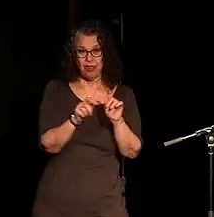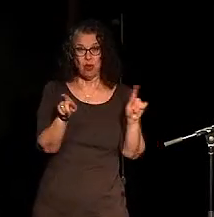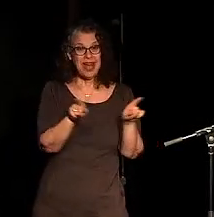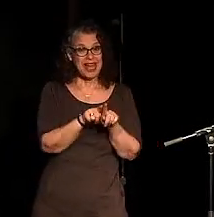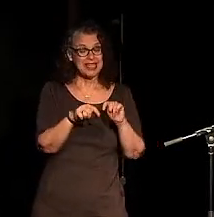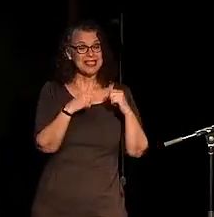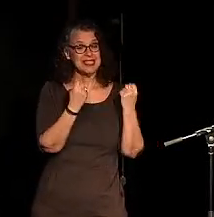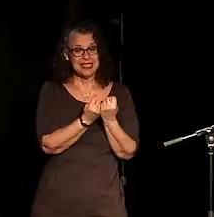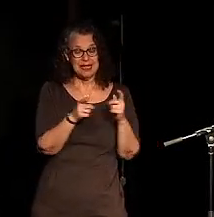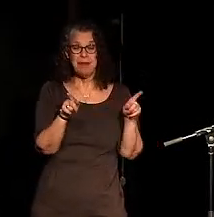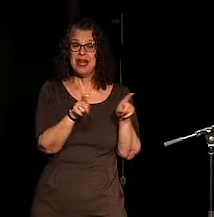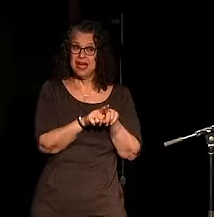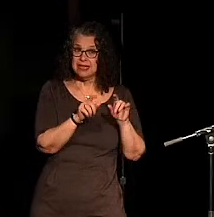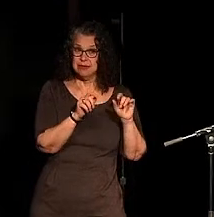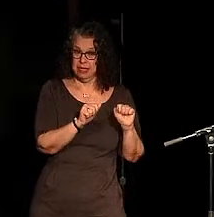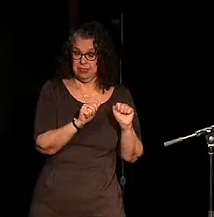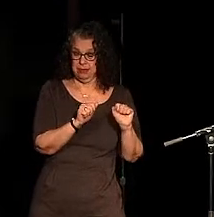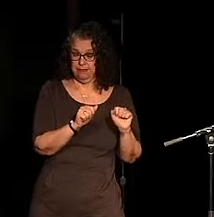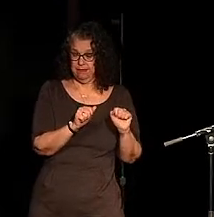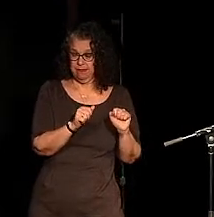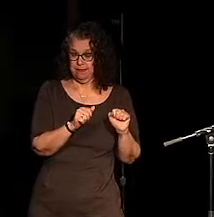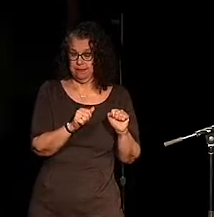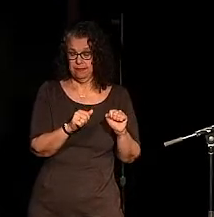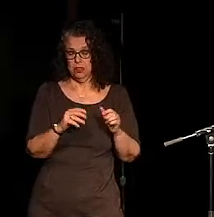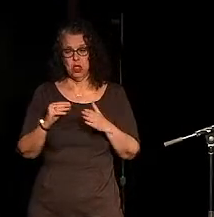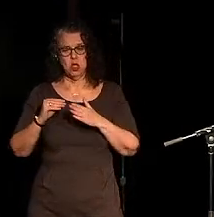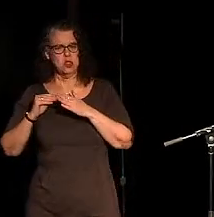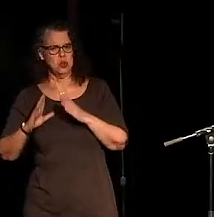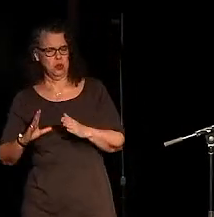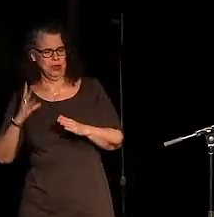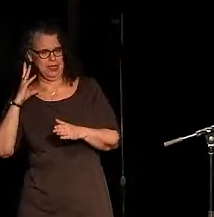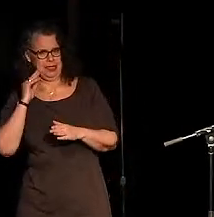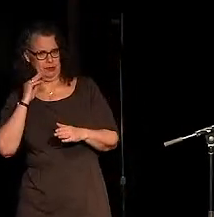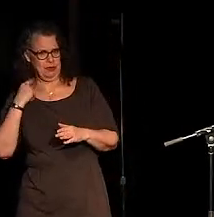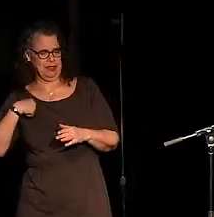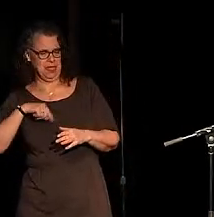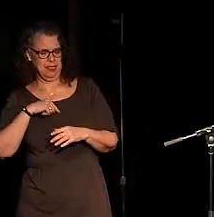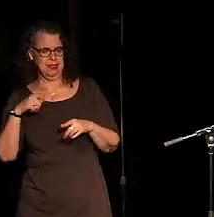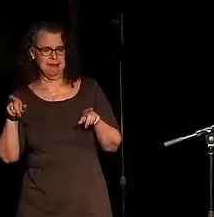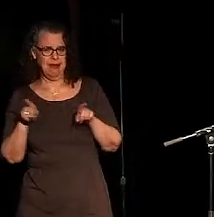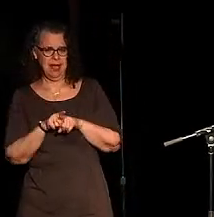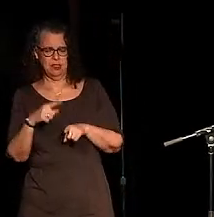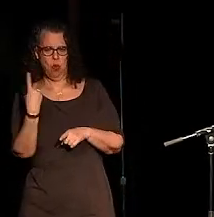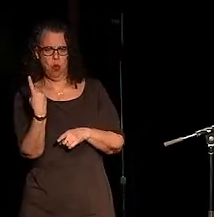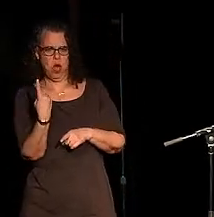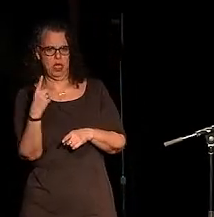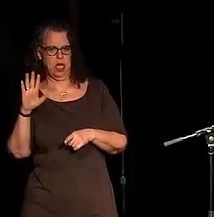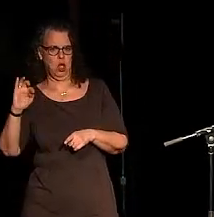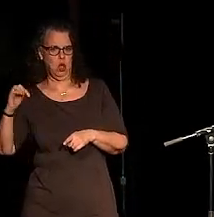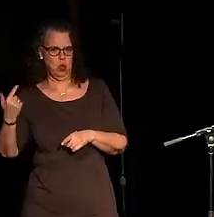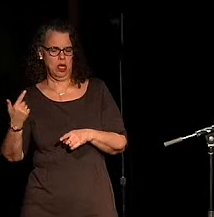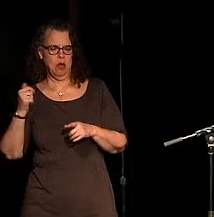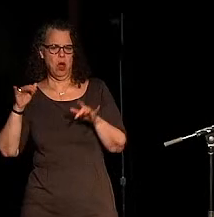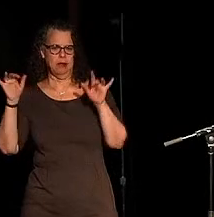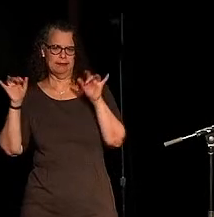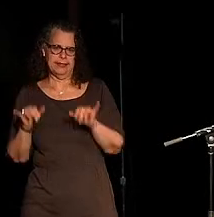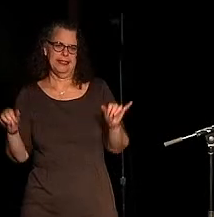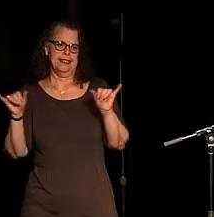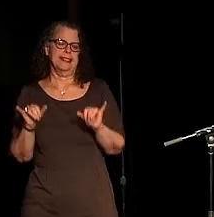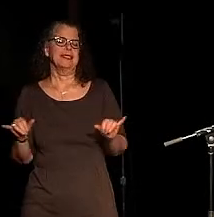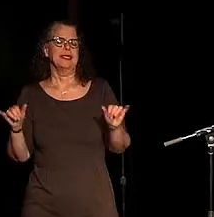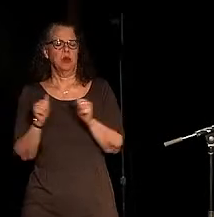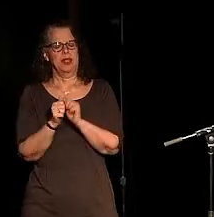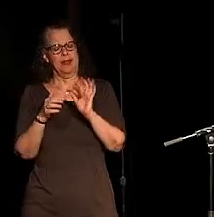team as possible. Students experience us as one LaGuardia, right? They want consistency